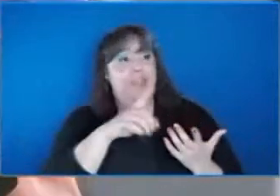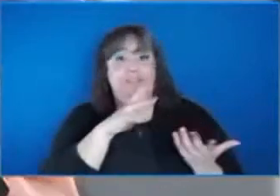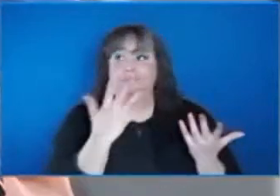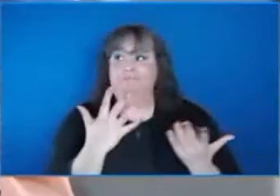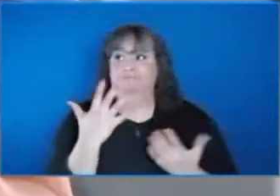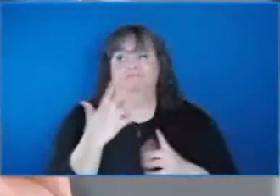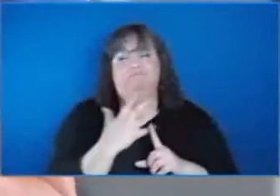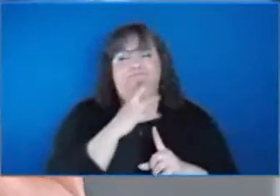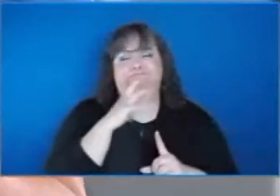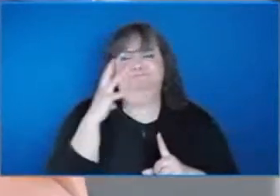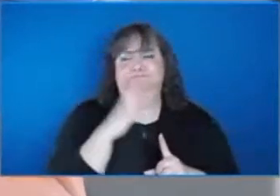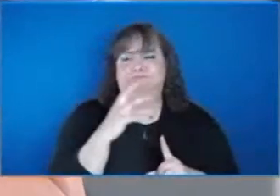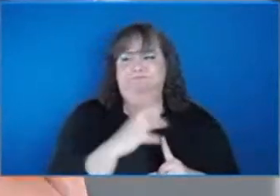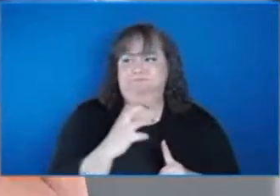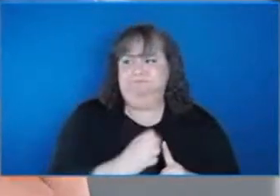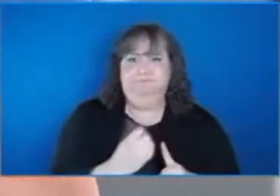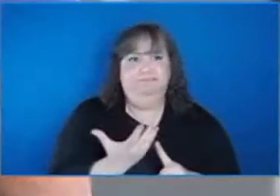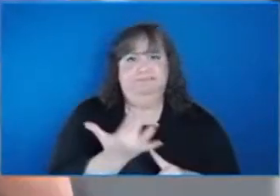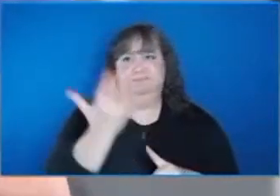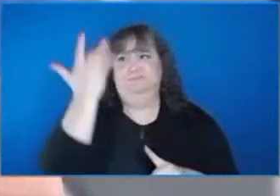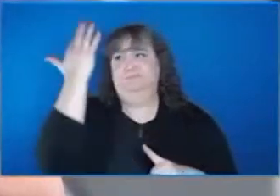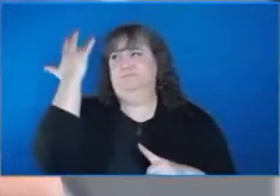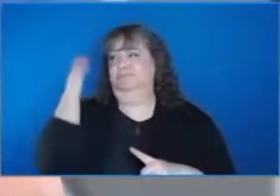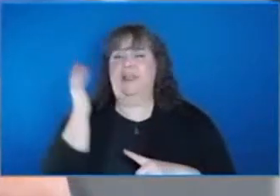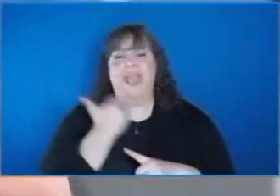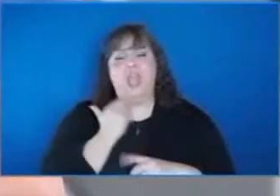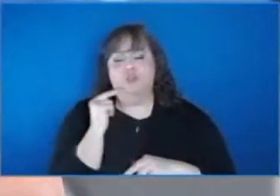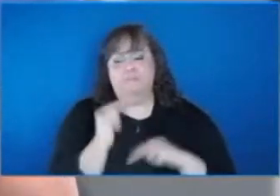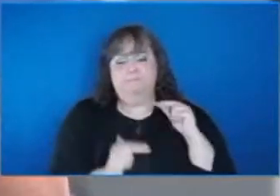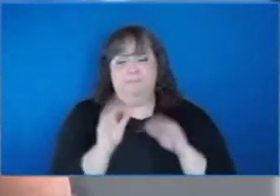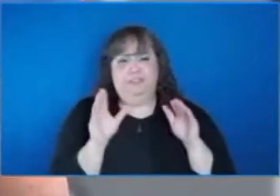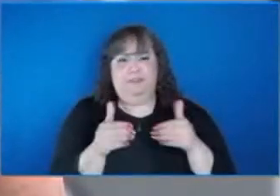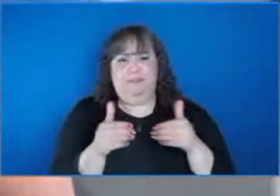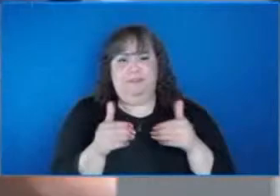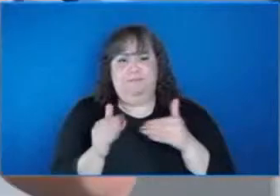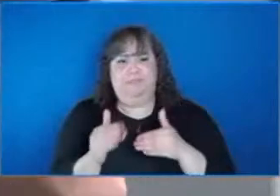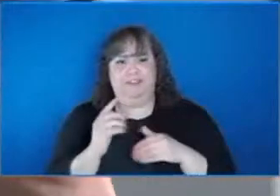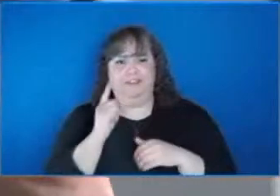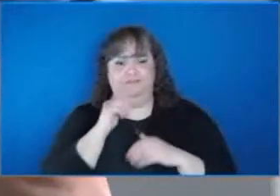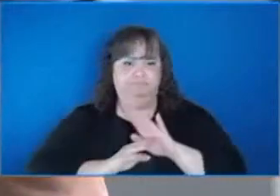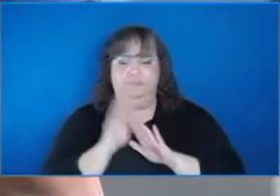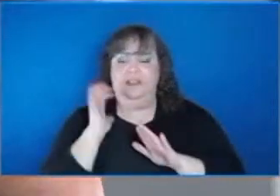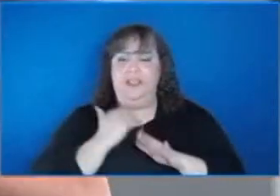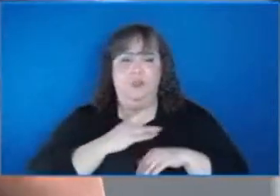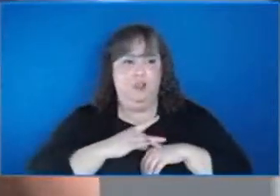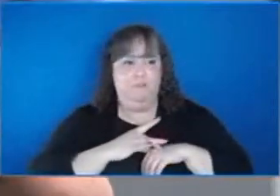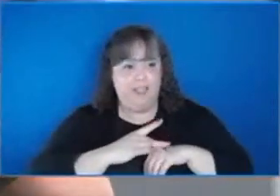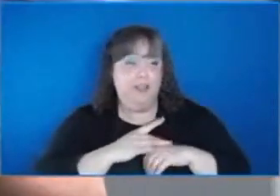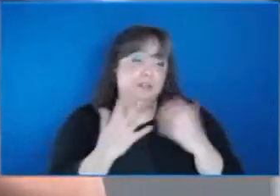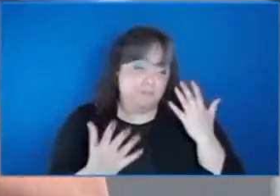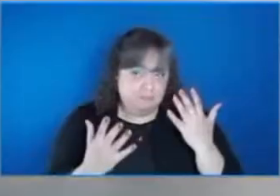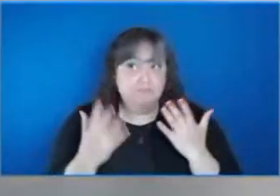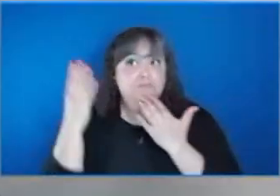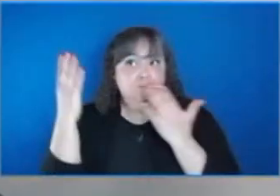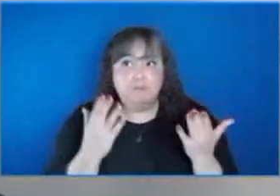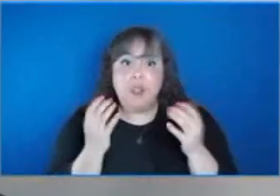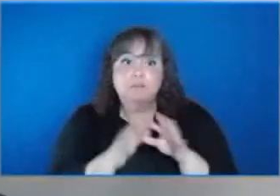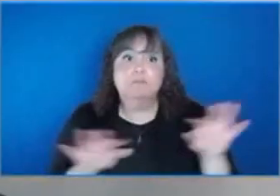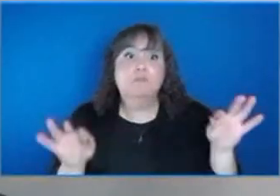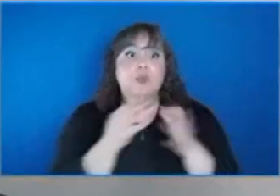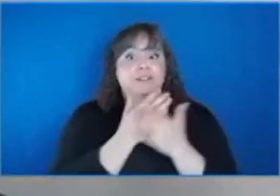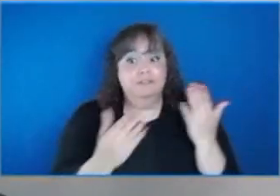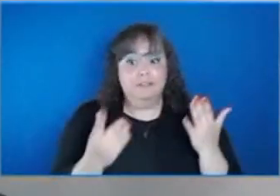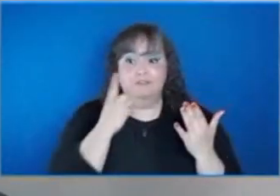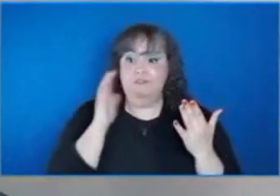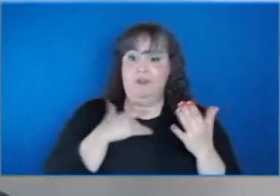of the planets. And so they really did bring a lot of important stuff to the planets. Water might have been one of them, along with other materials.